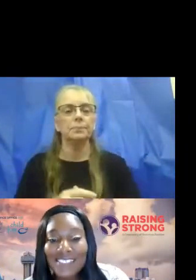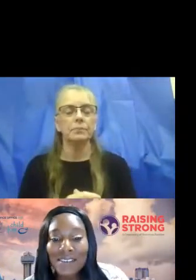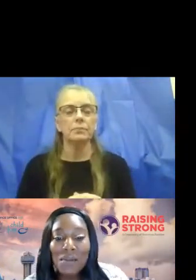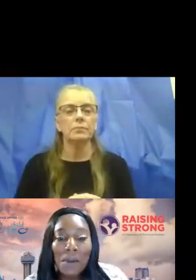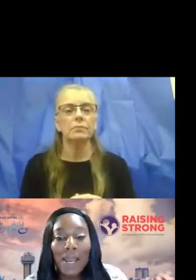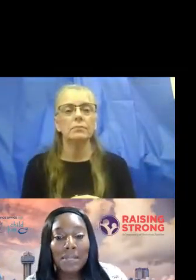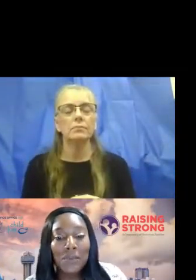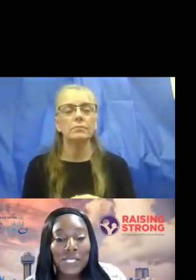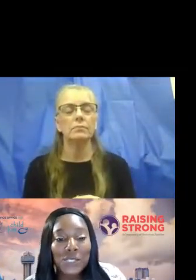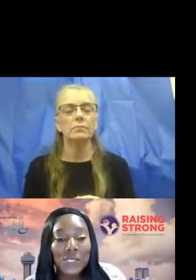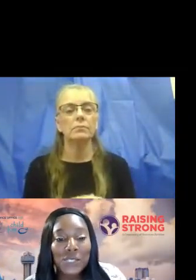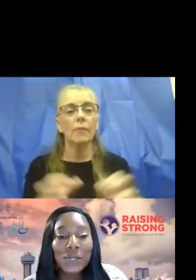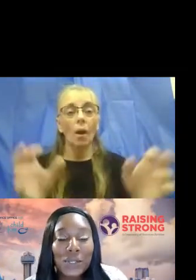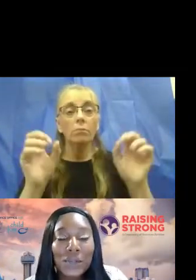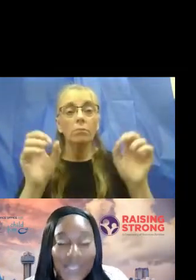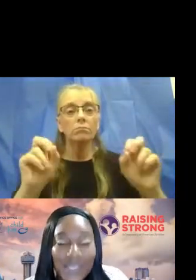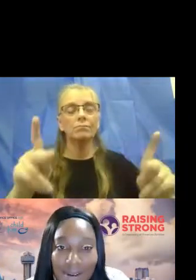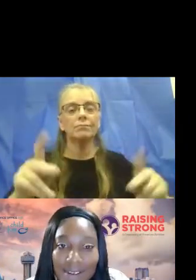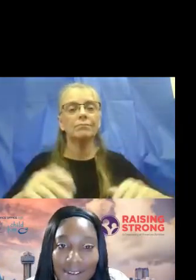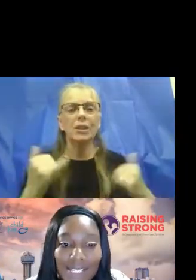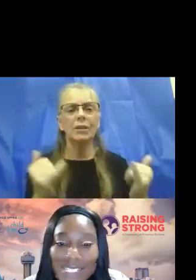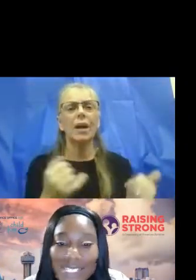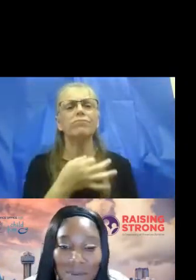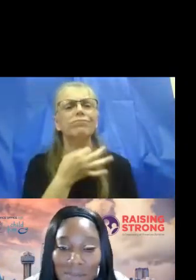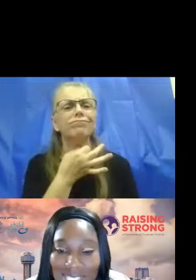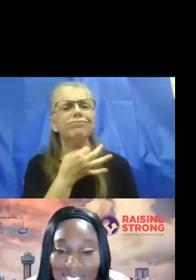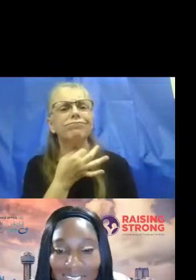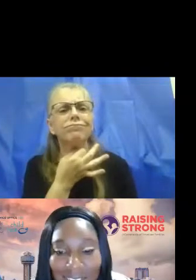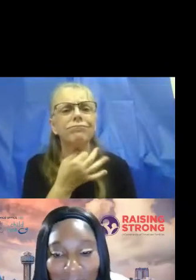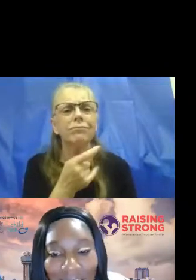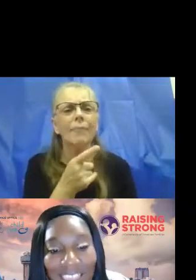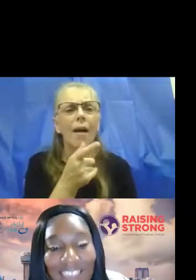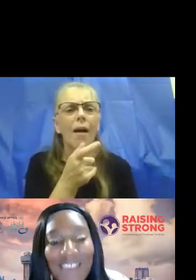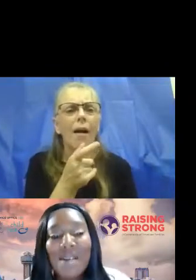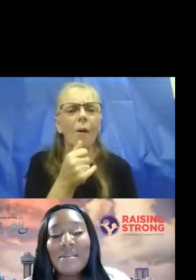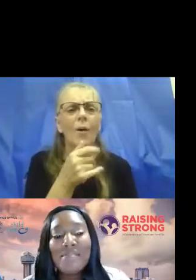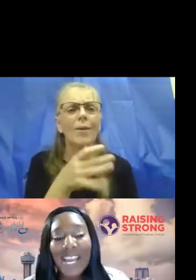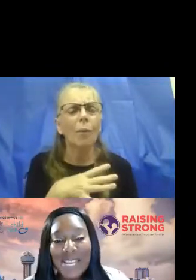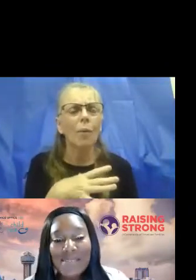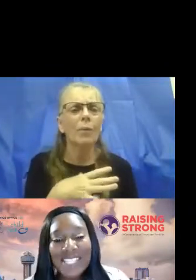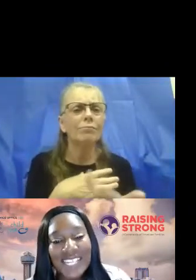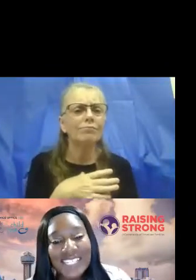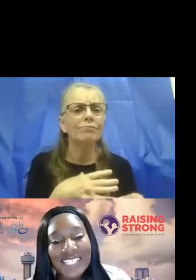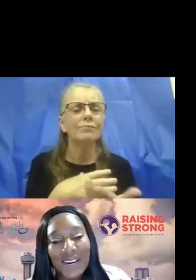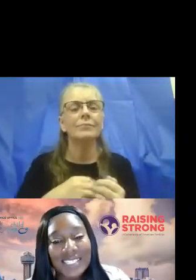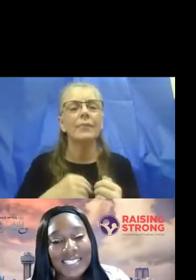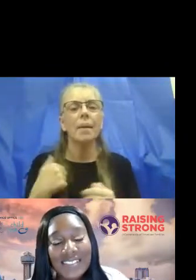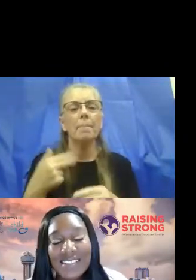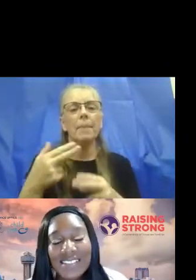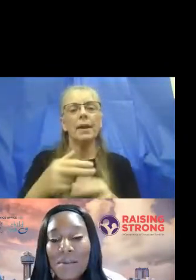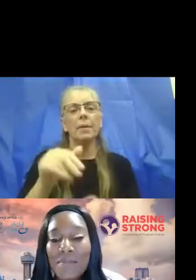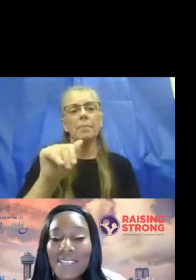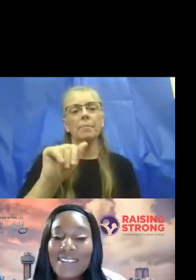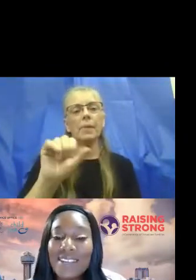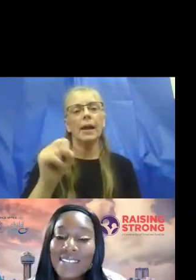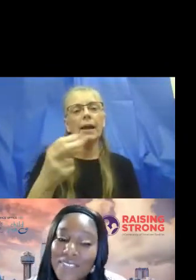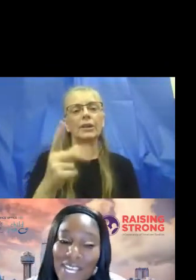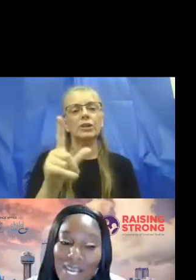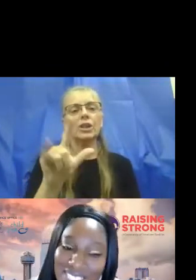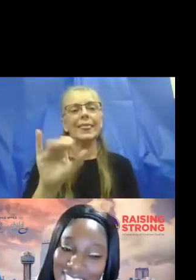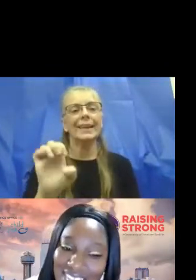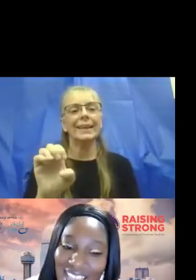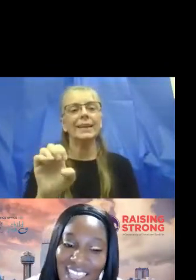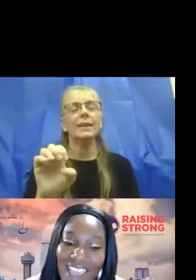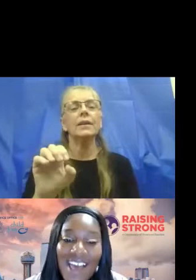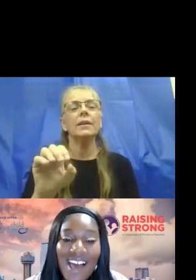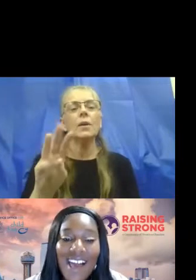Okay, so you are probably wondering, who in the world is this woman talking, right? Well, my name is Ashley Watson and I will be your lovely